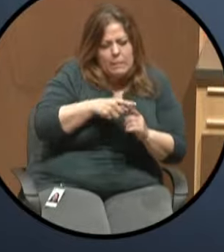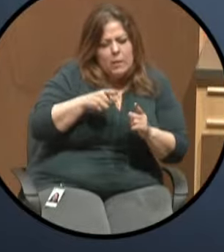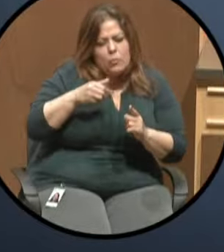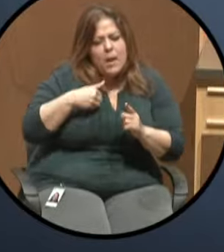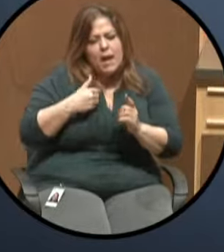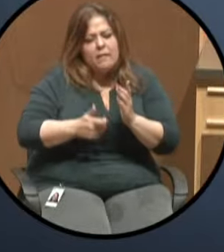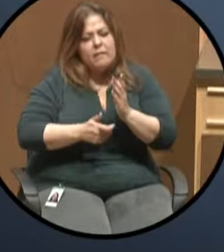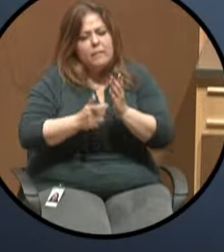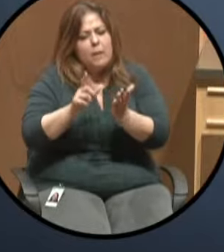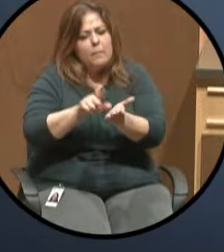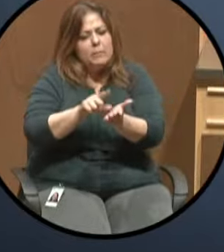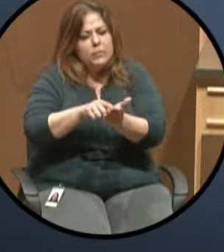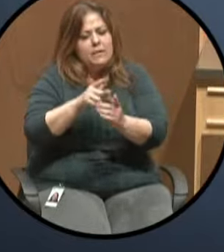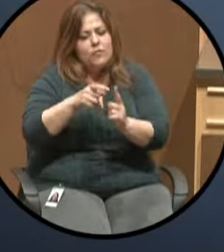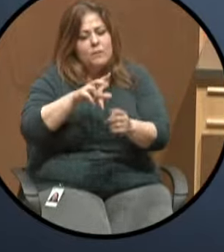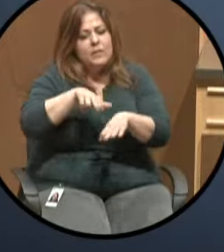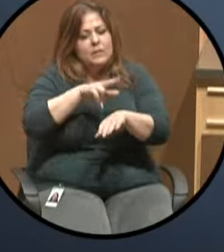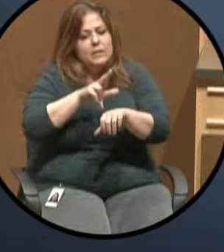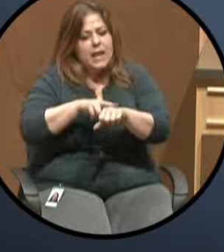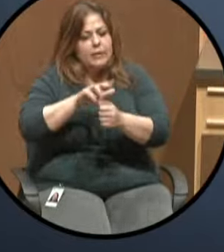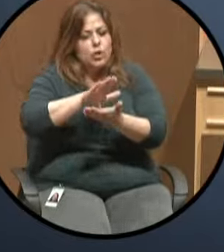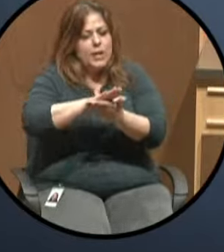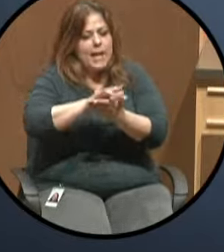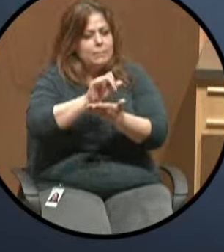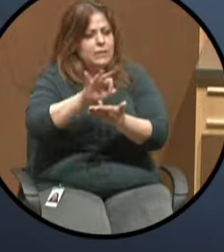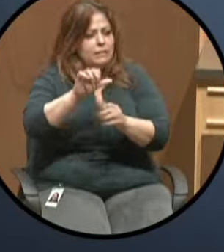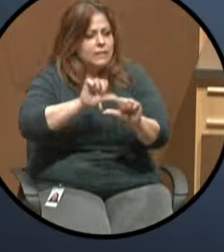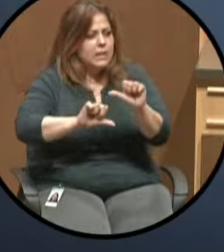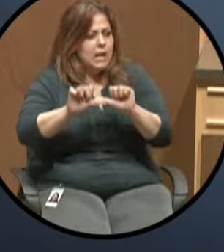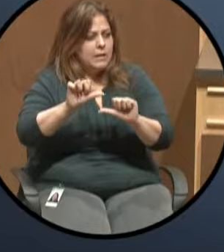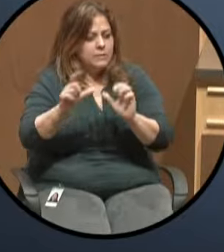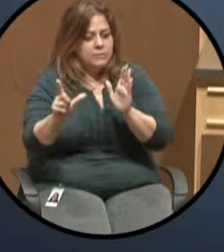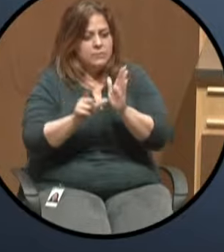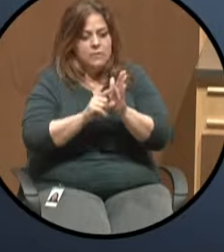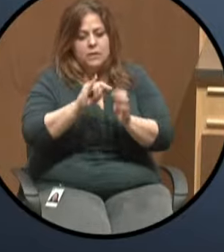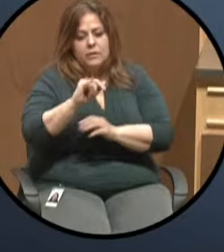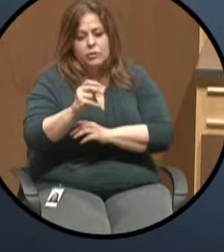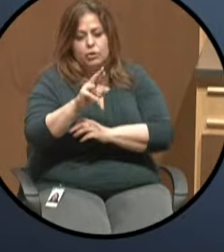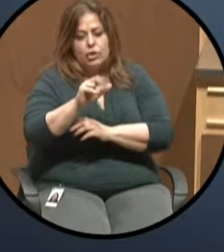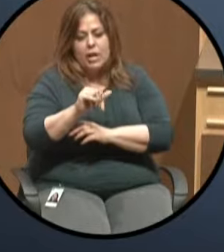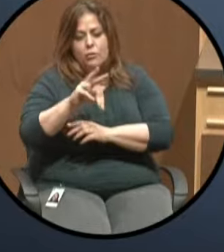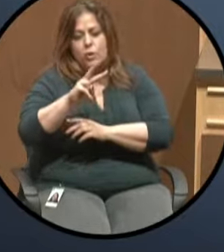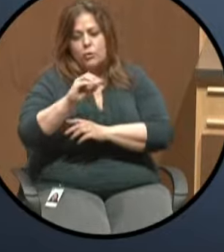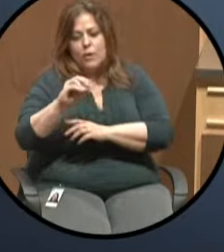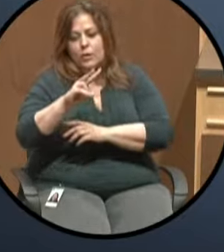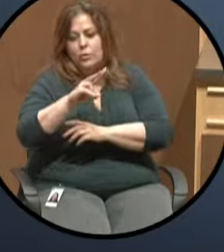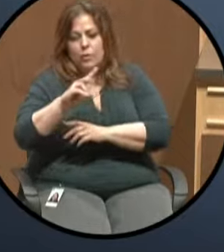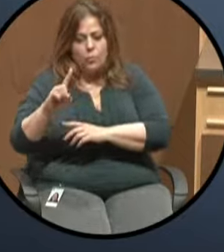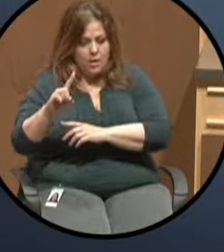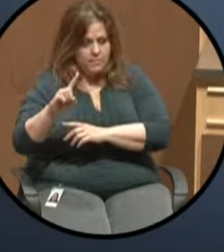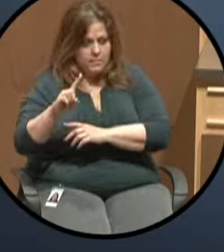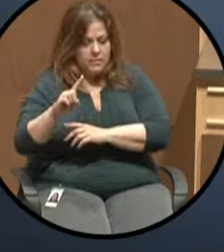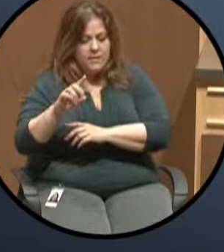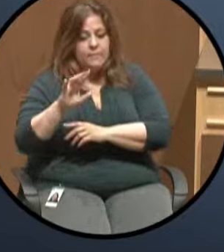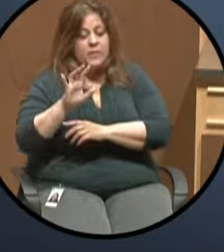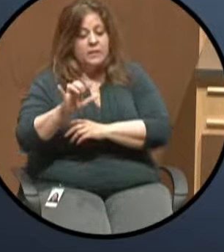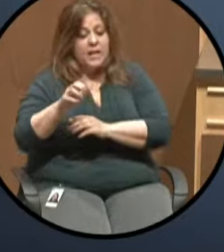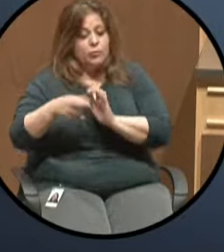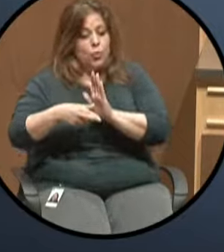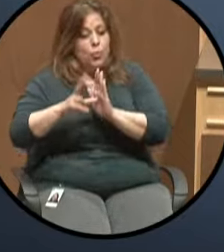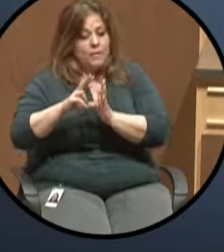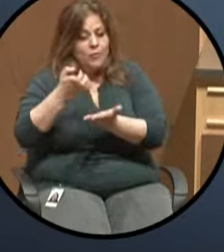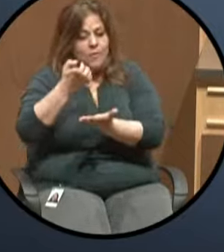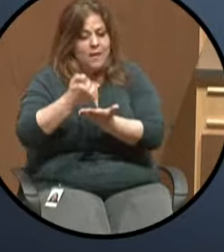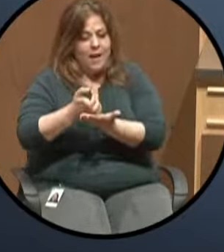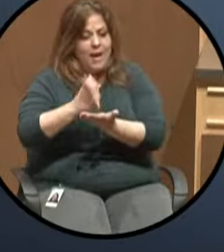by the Proceedings of the National Academy of Sciences. It was published in January of 2021. and it's an evidence-based